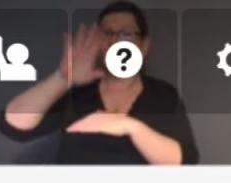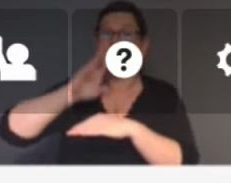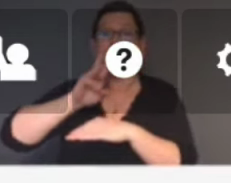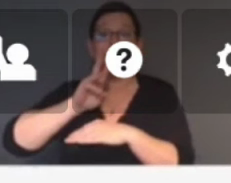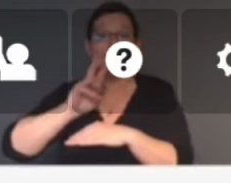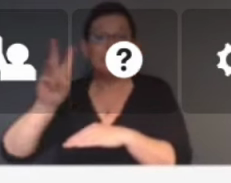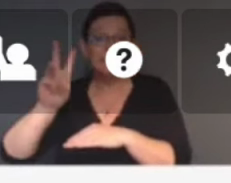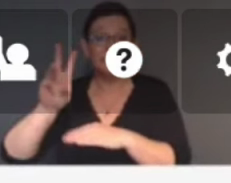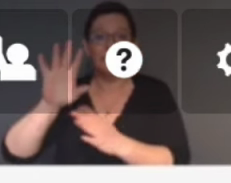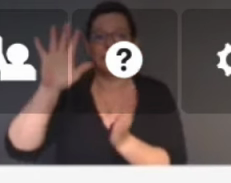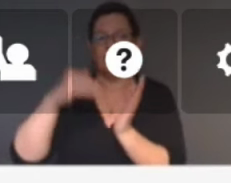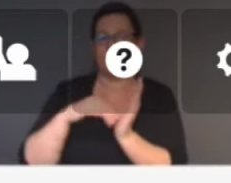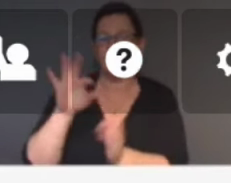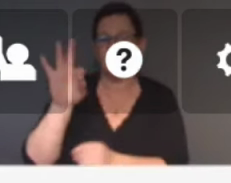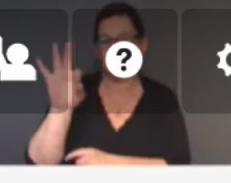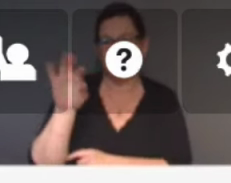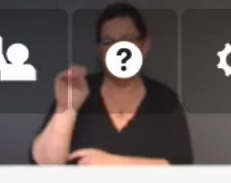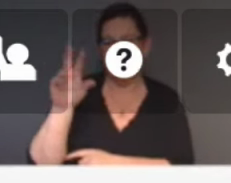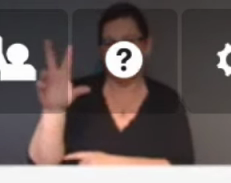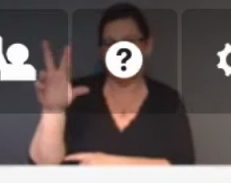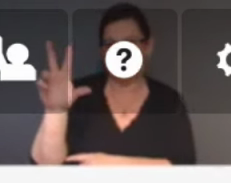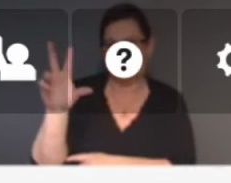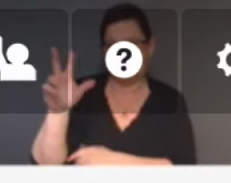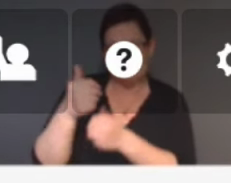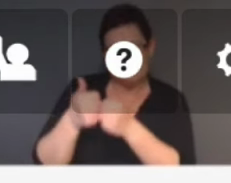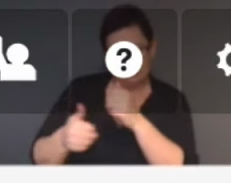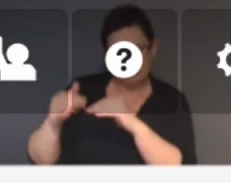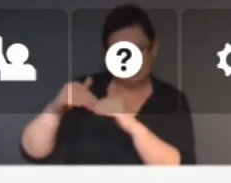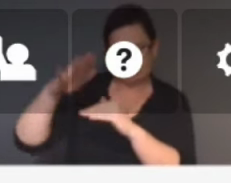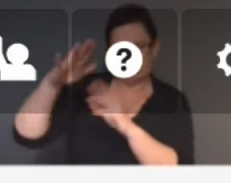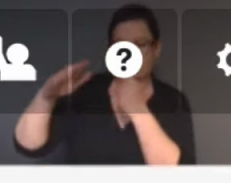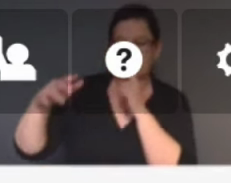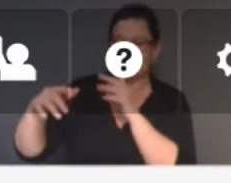$5,903 for each child aged 6 to 17.